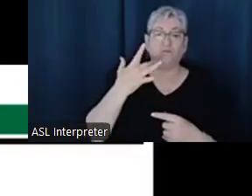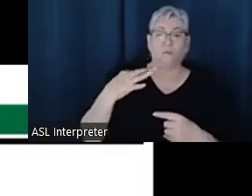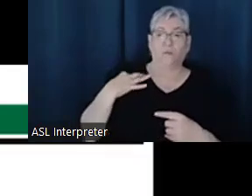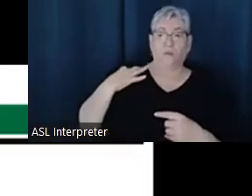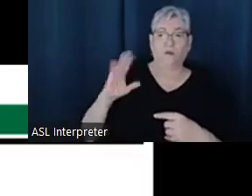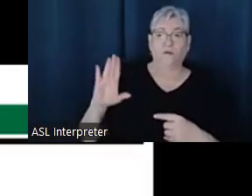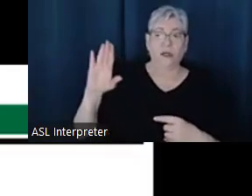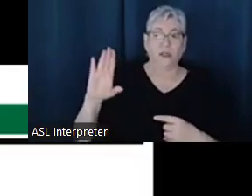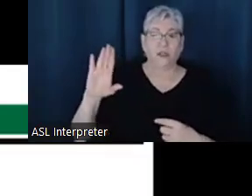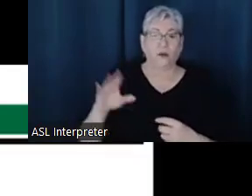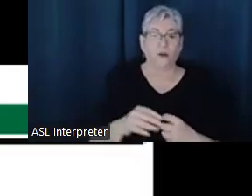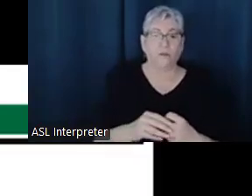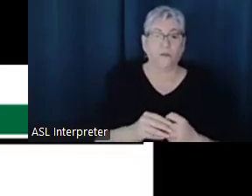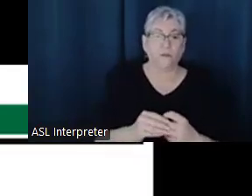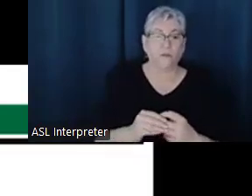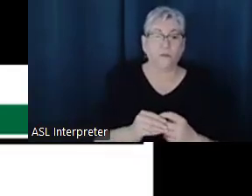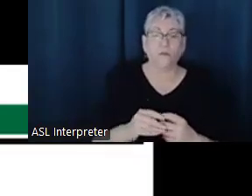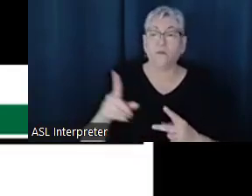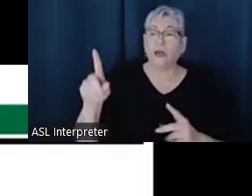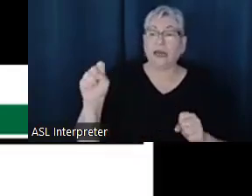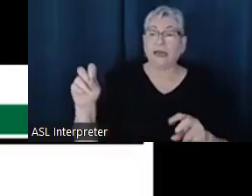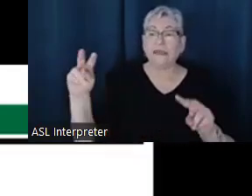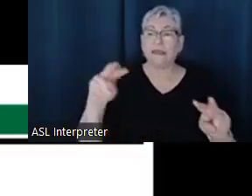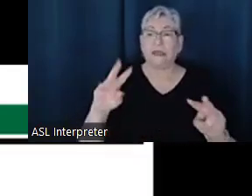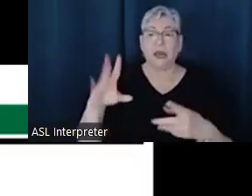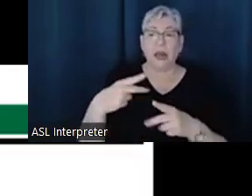And Maria, are you able to see their names?